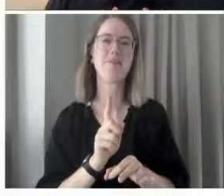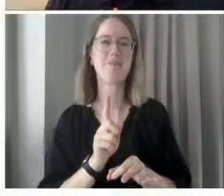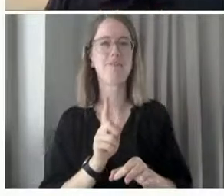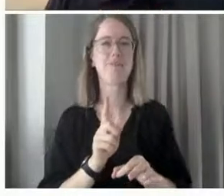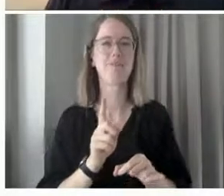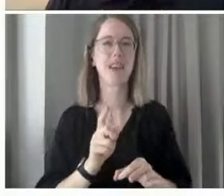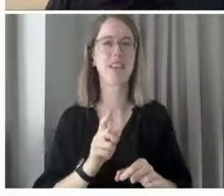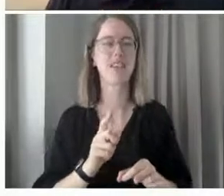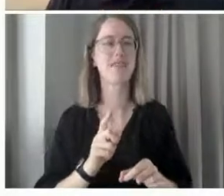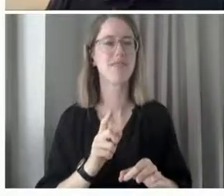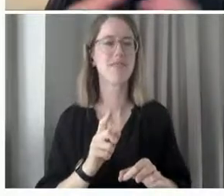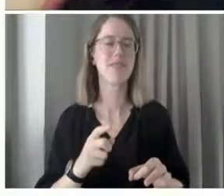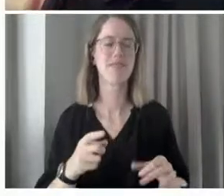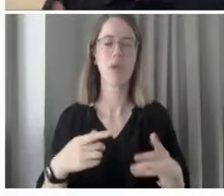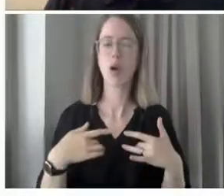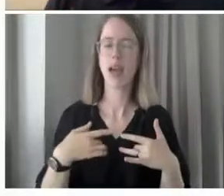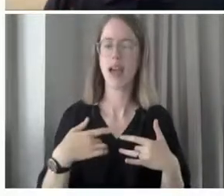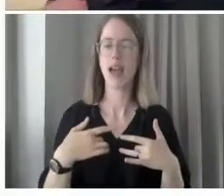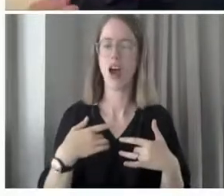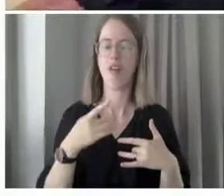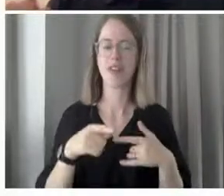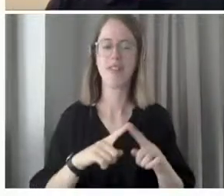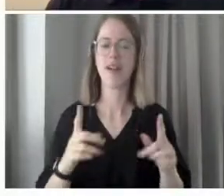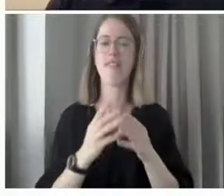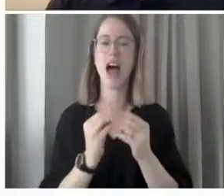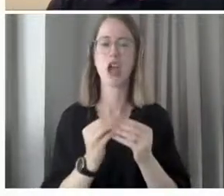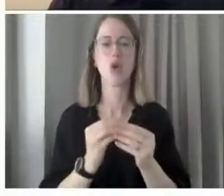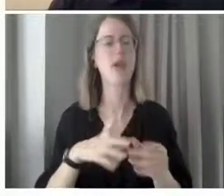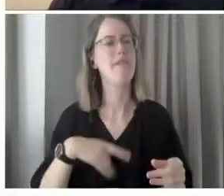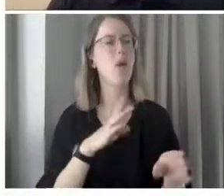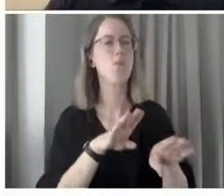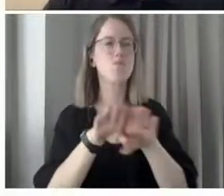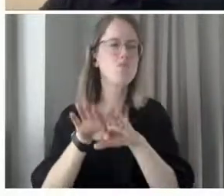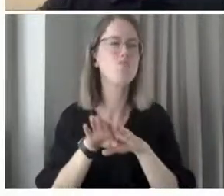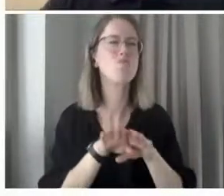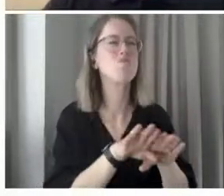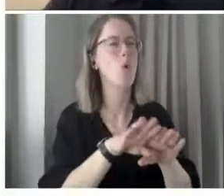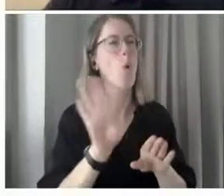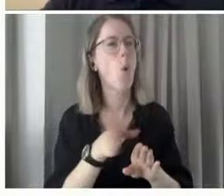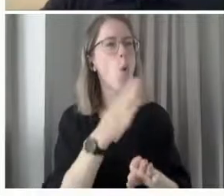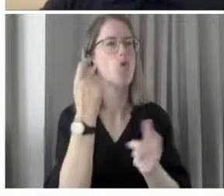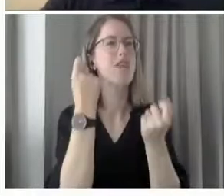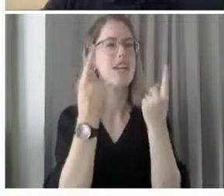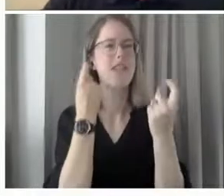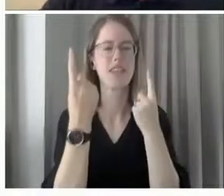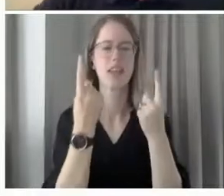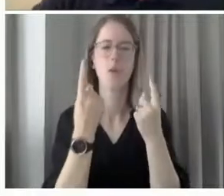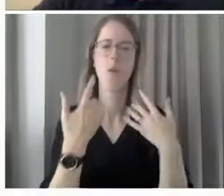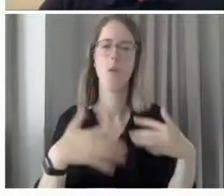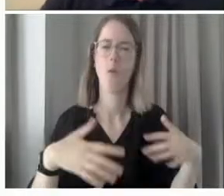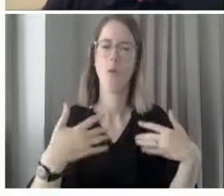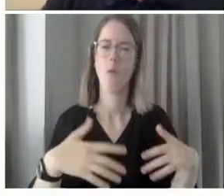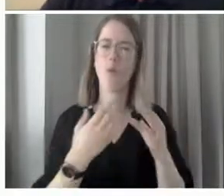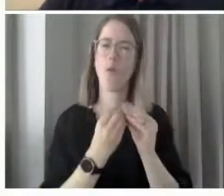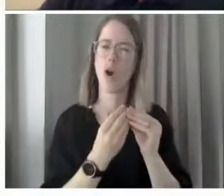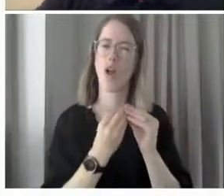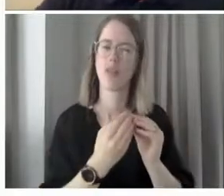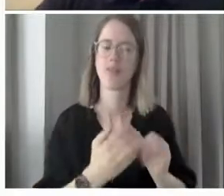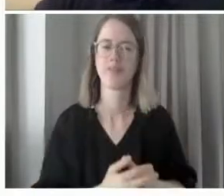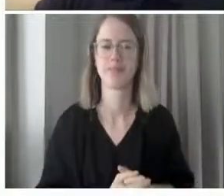they don't make a distinction in terms of its value. They think that all creativity is to be respected.